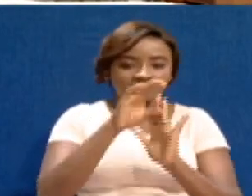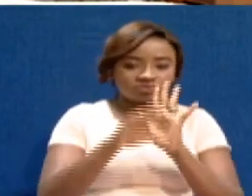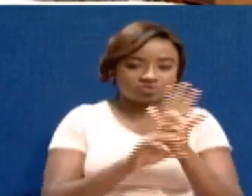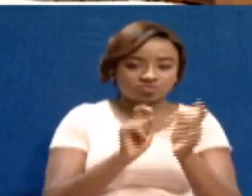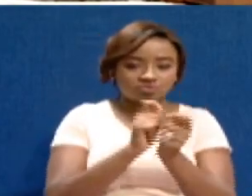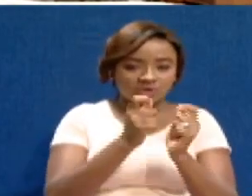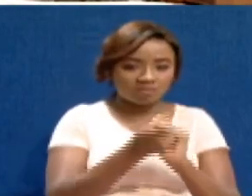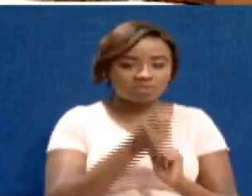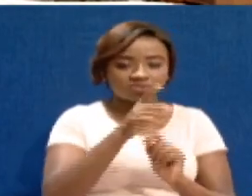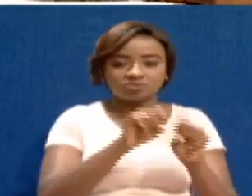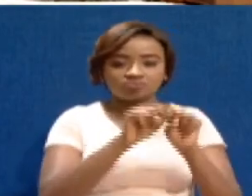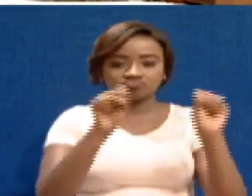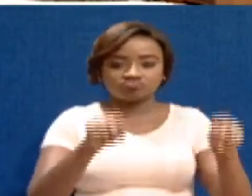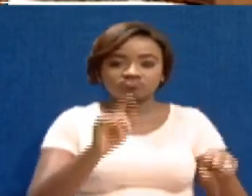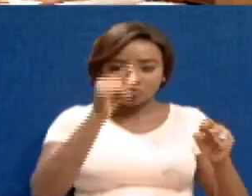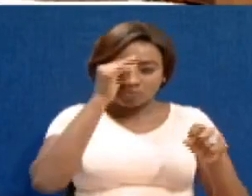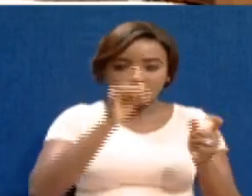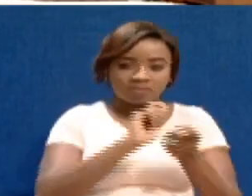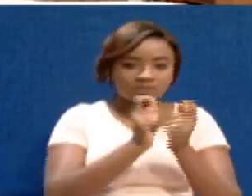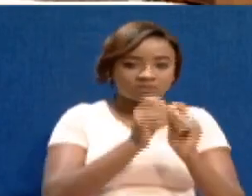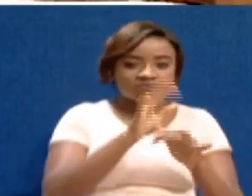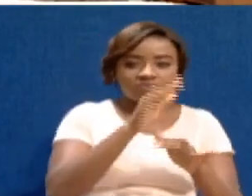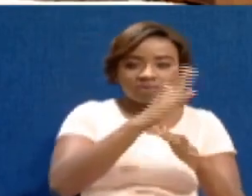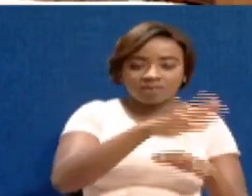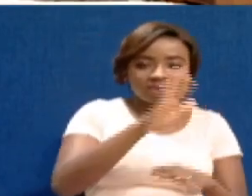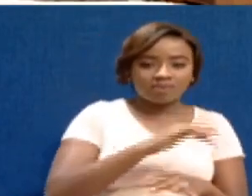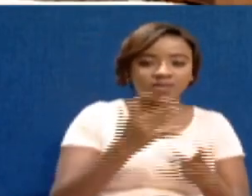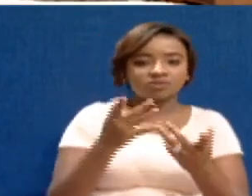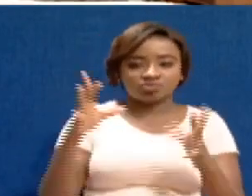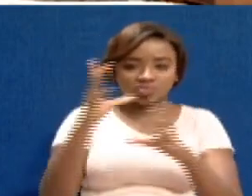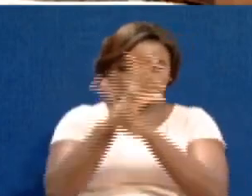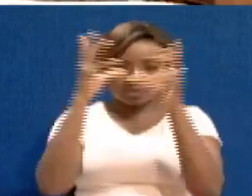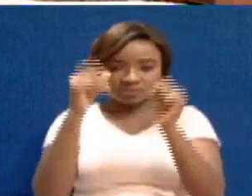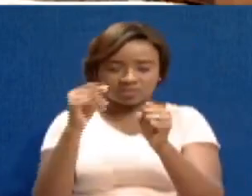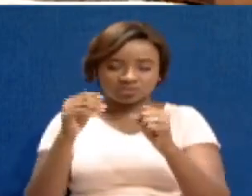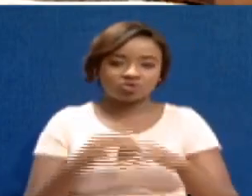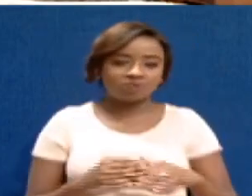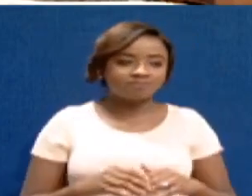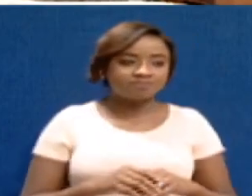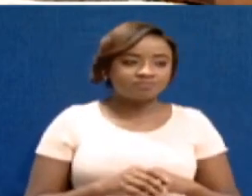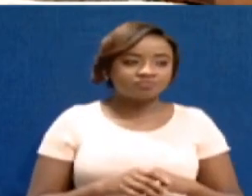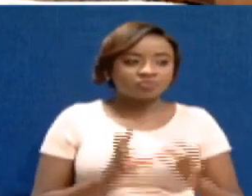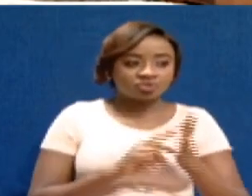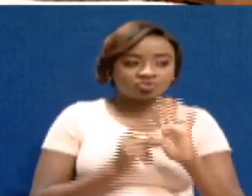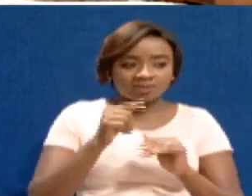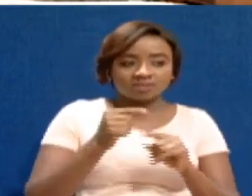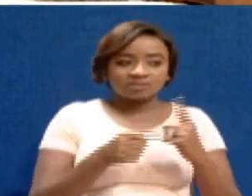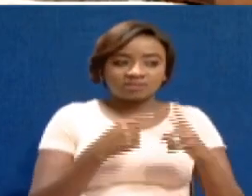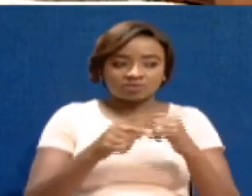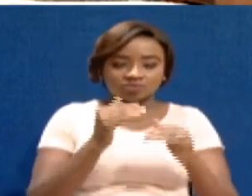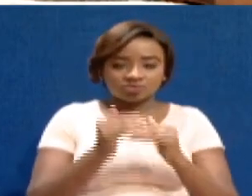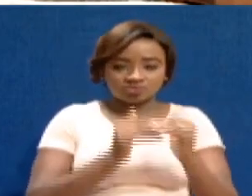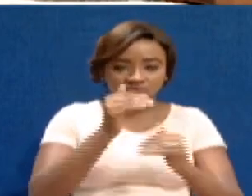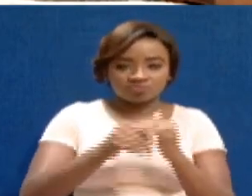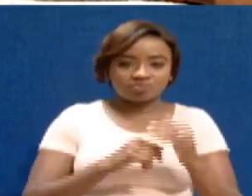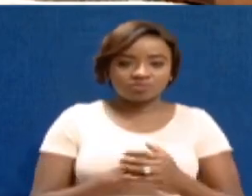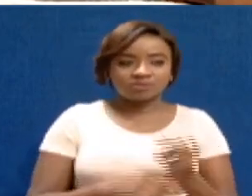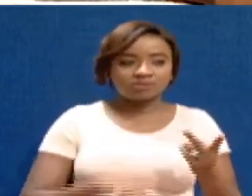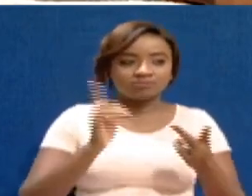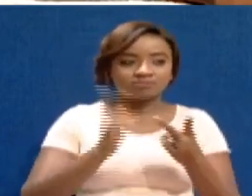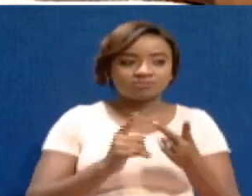government from a parliamentary to a purely presidential. So it is a continuous process. Secondly, the issues, it's